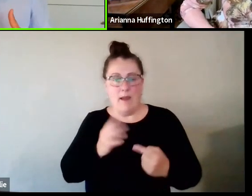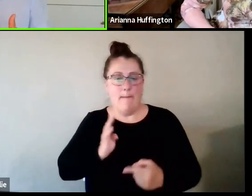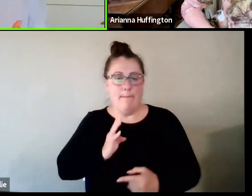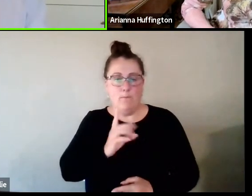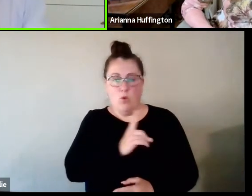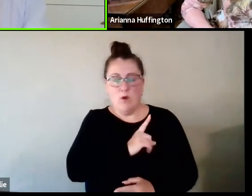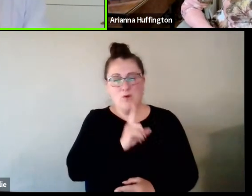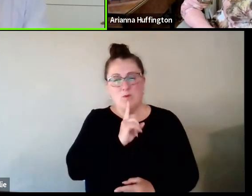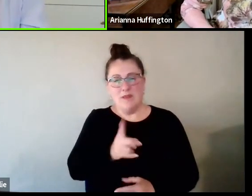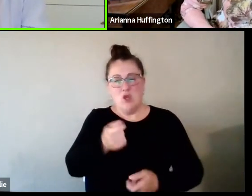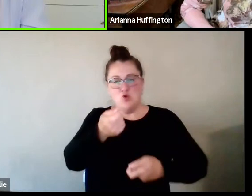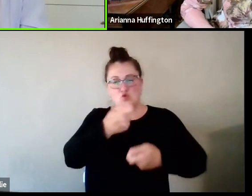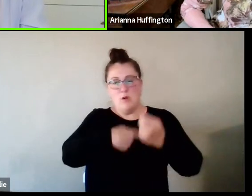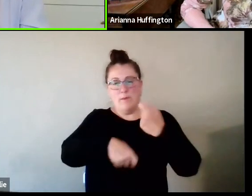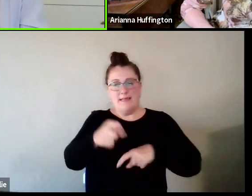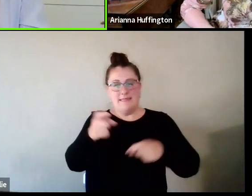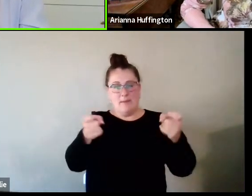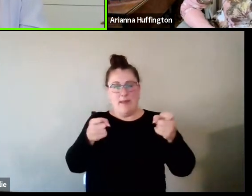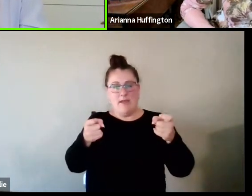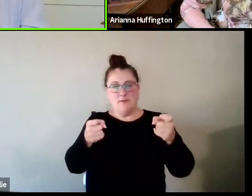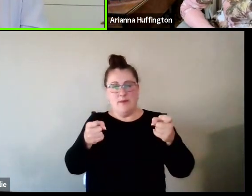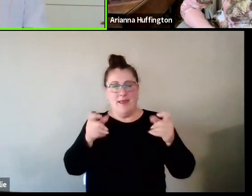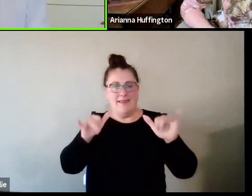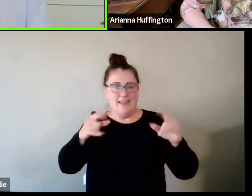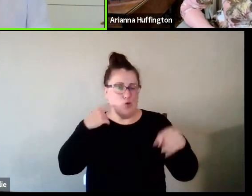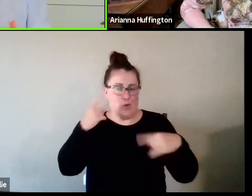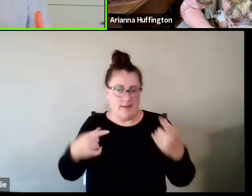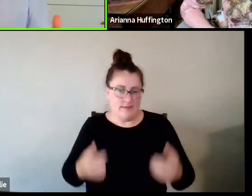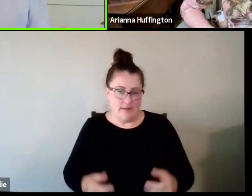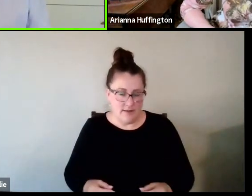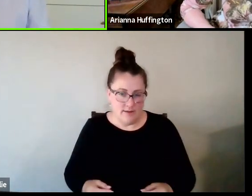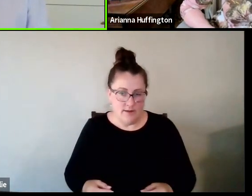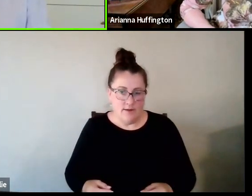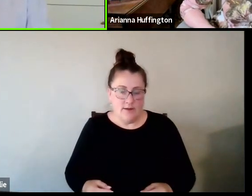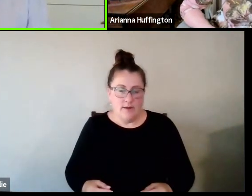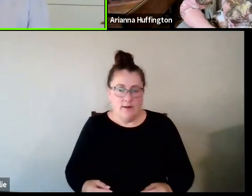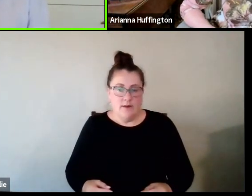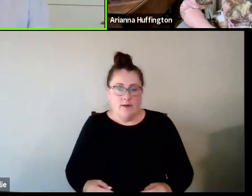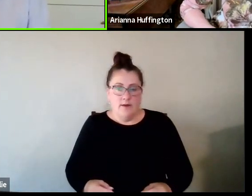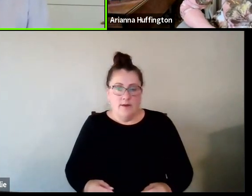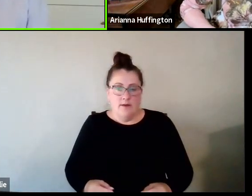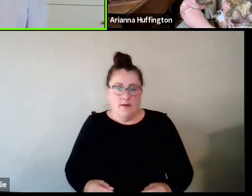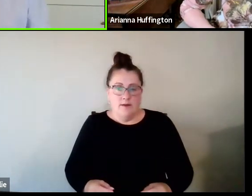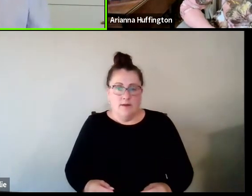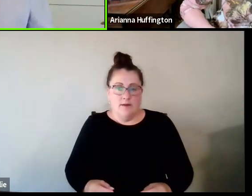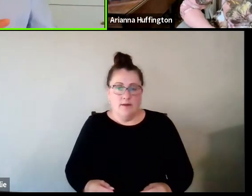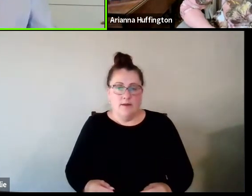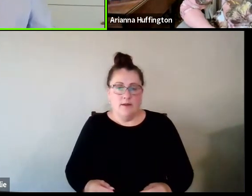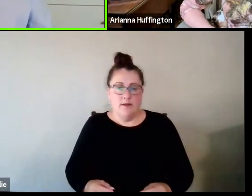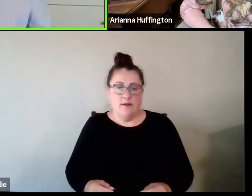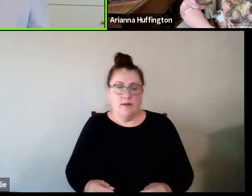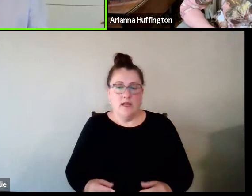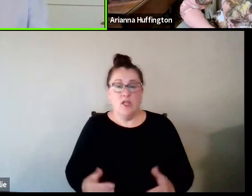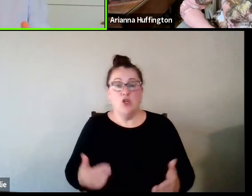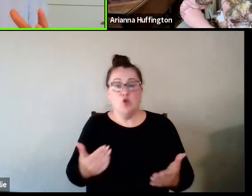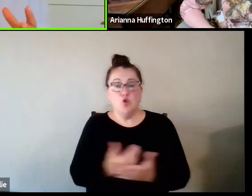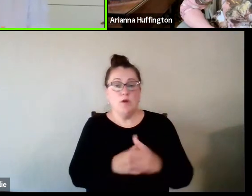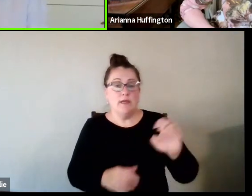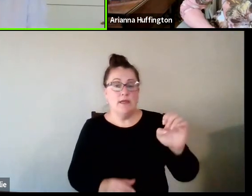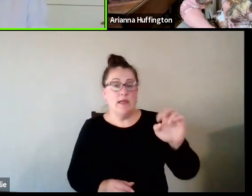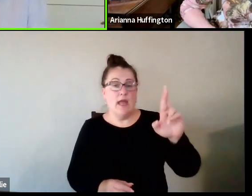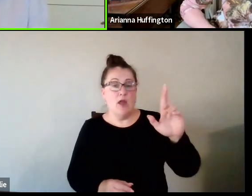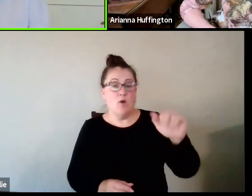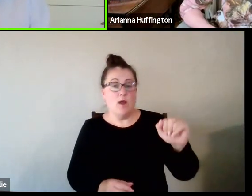know, replacing management, because that'd be crazy. Yeah. But I think there's a set of new, with this new era, I think there's